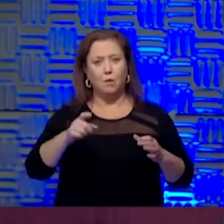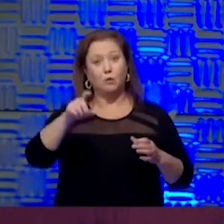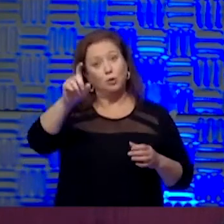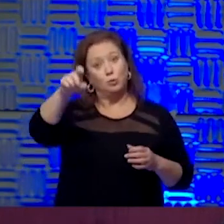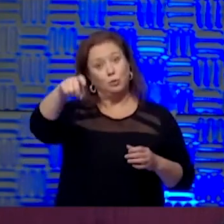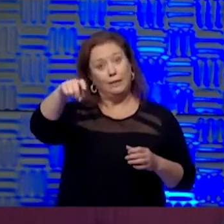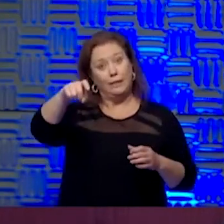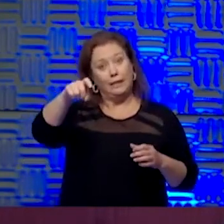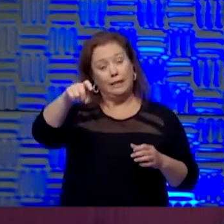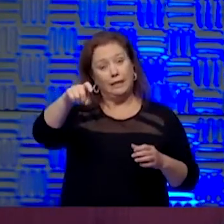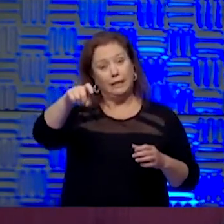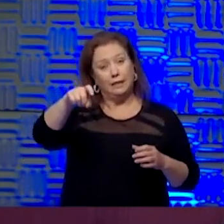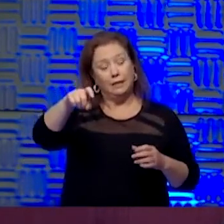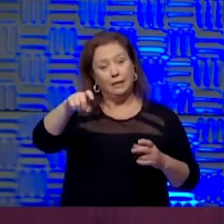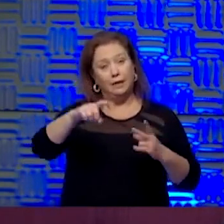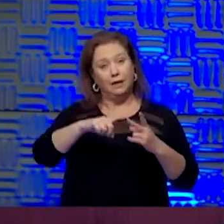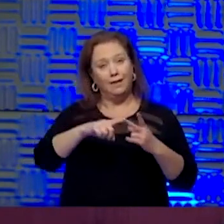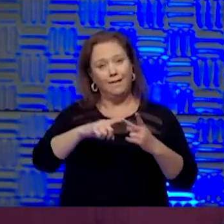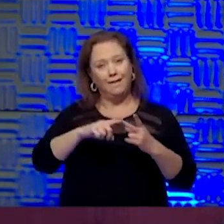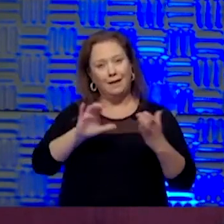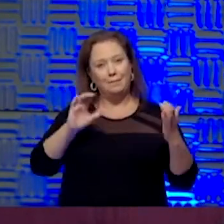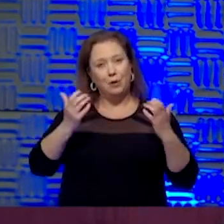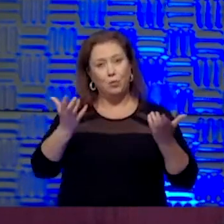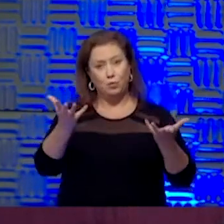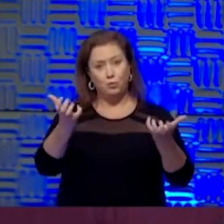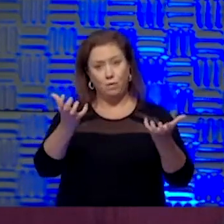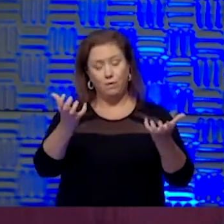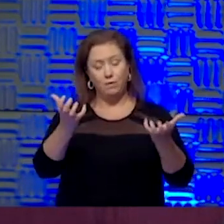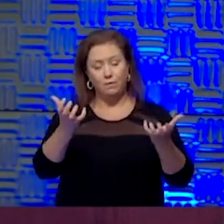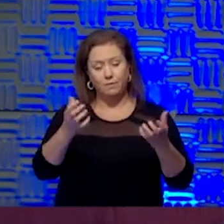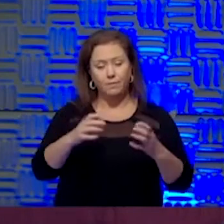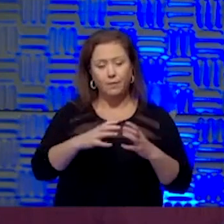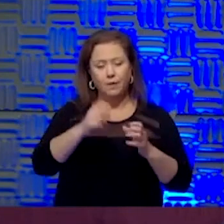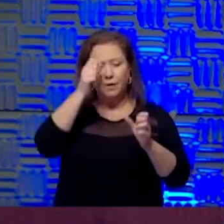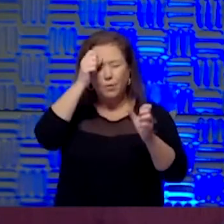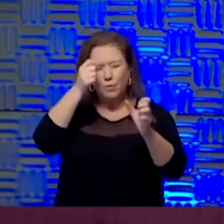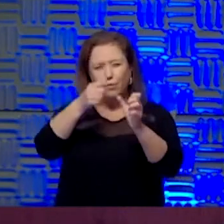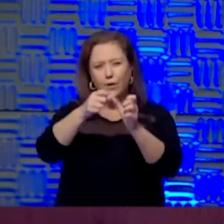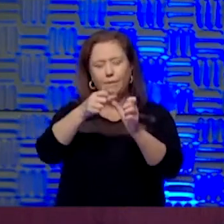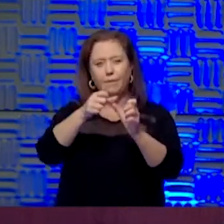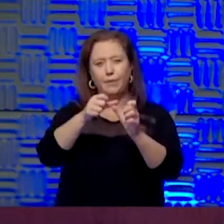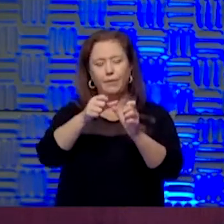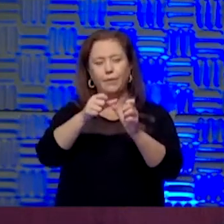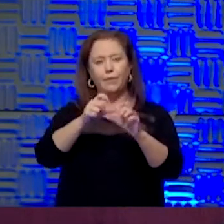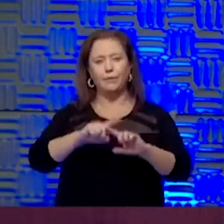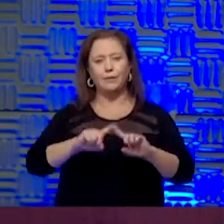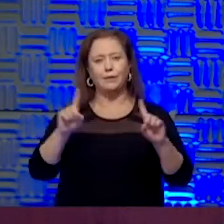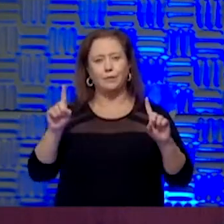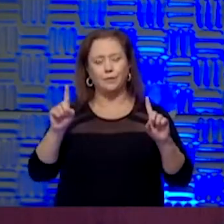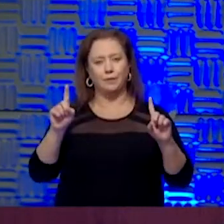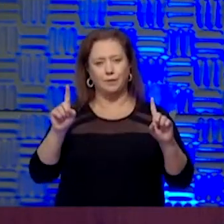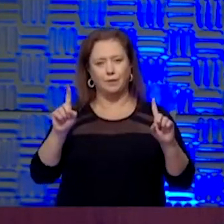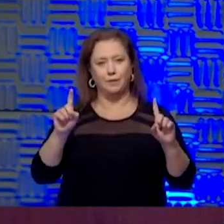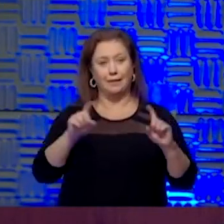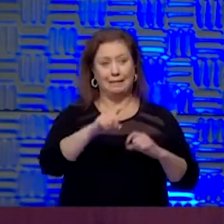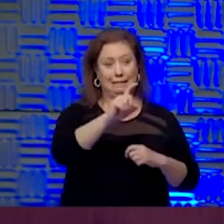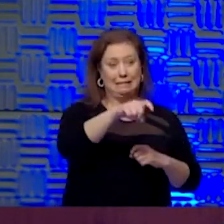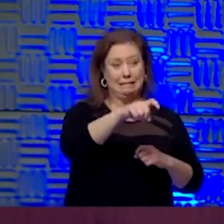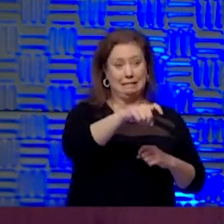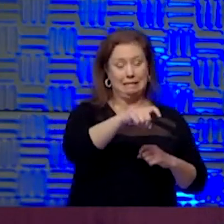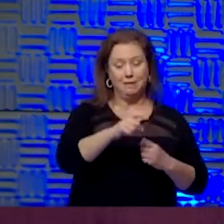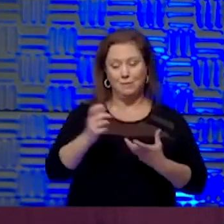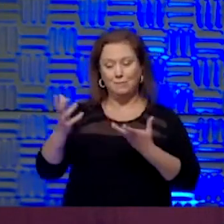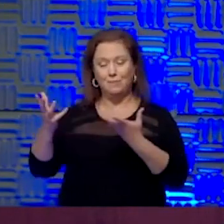do versus what you want to do, remember that there is a difference between need